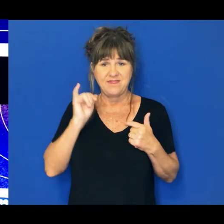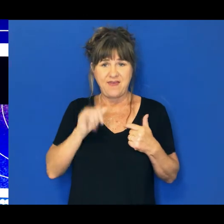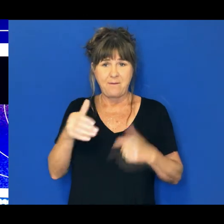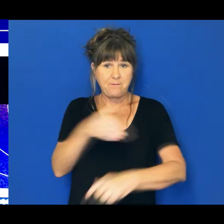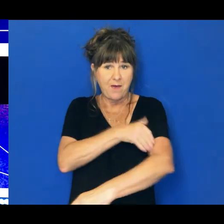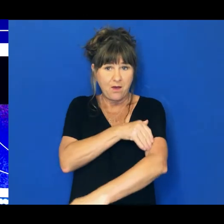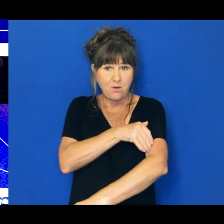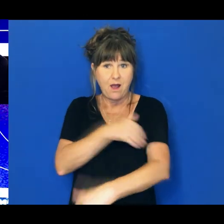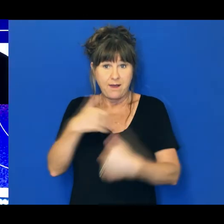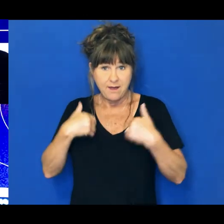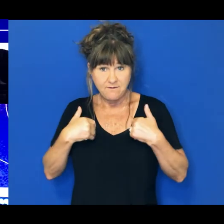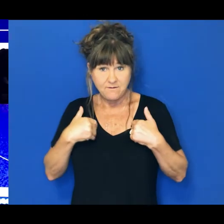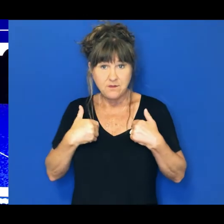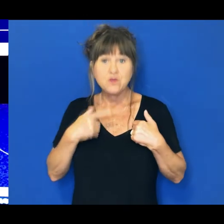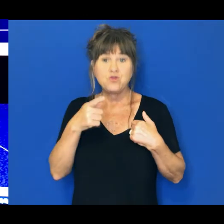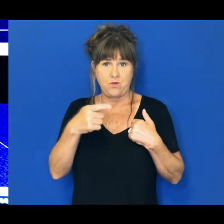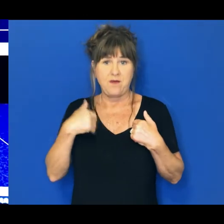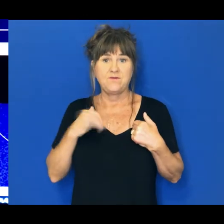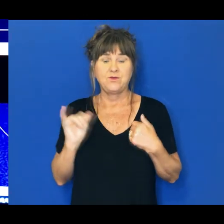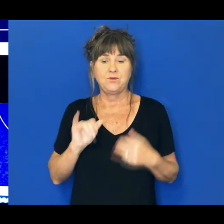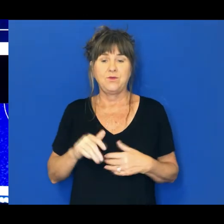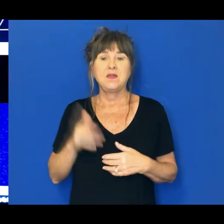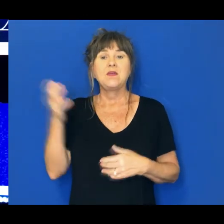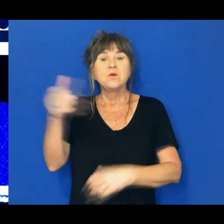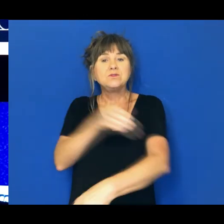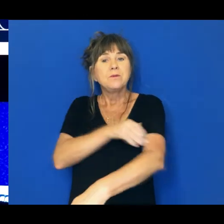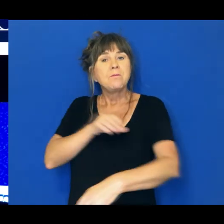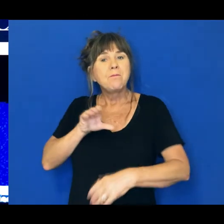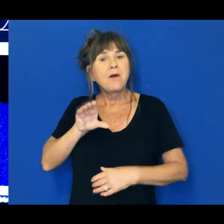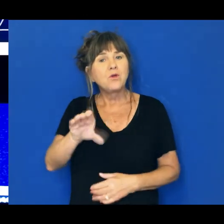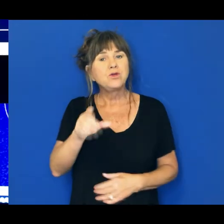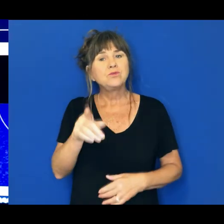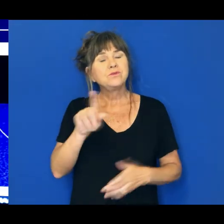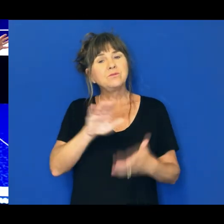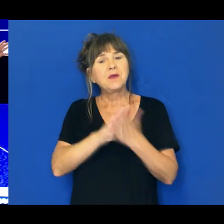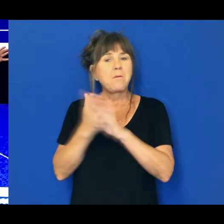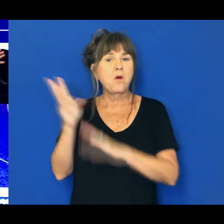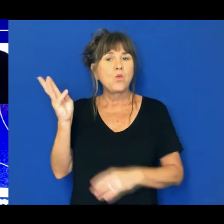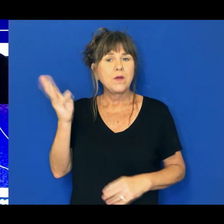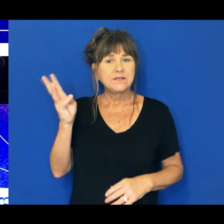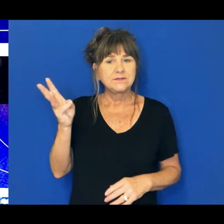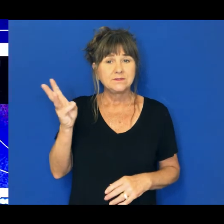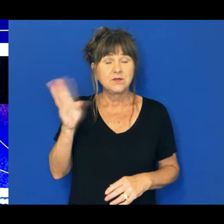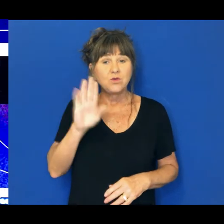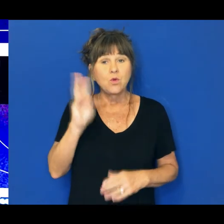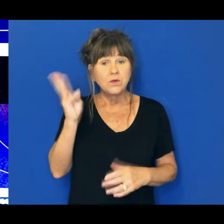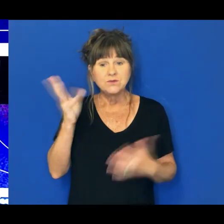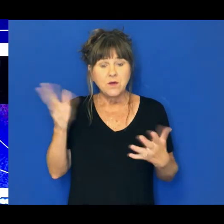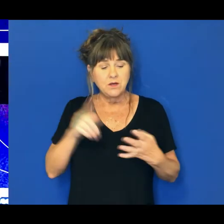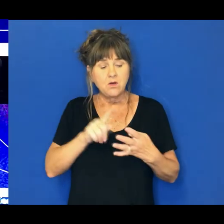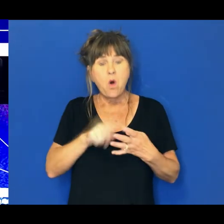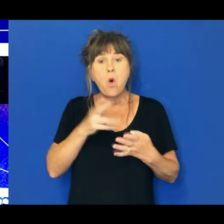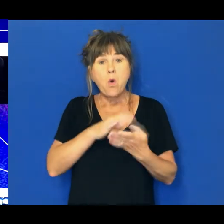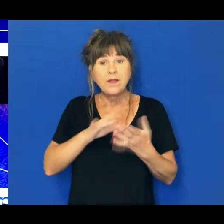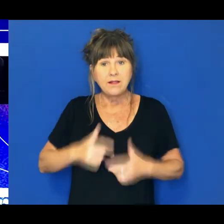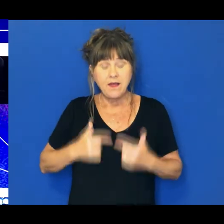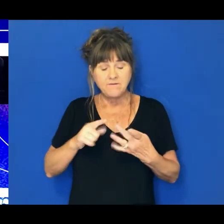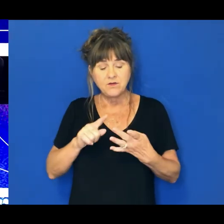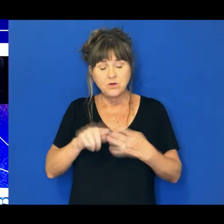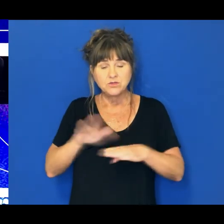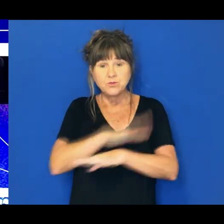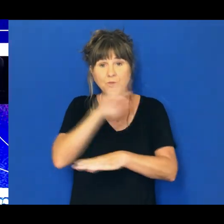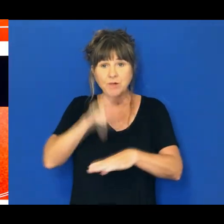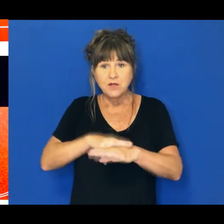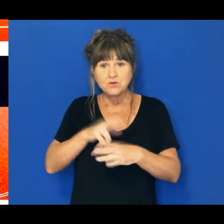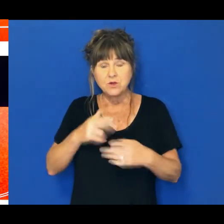he wants to empower you to be a witness. And your witness is your holy life. Your witness is your supernatural life.